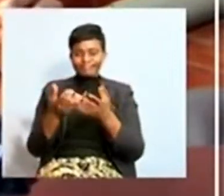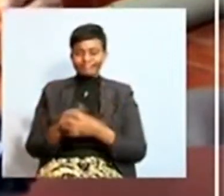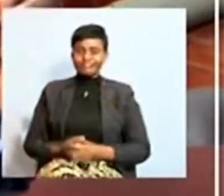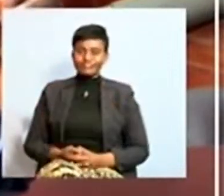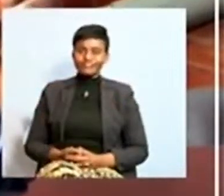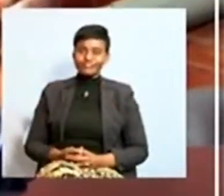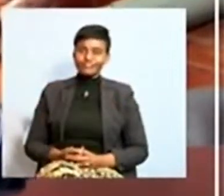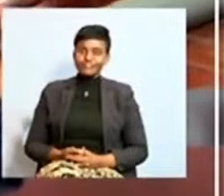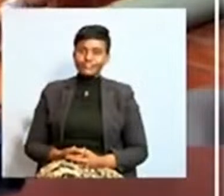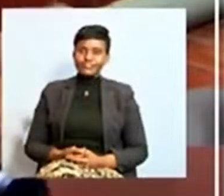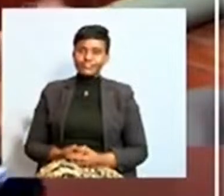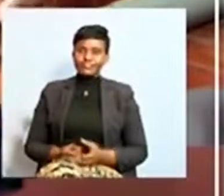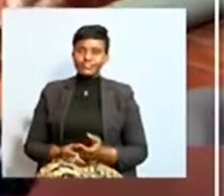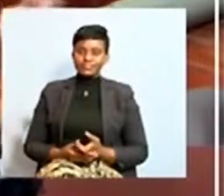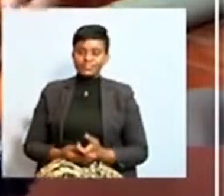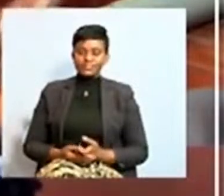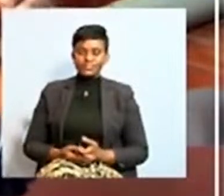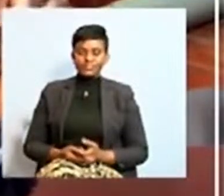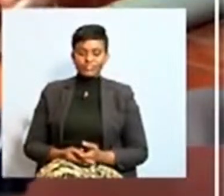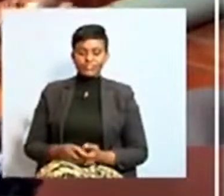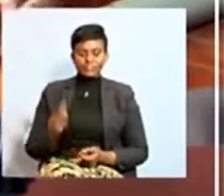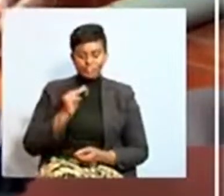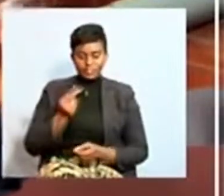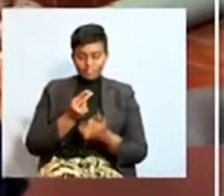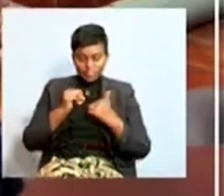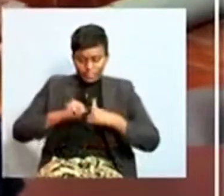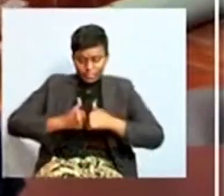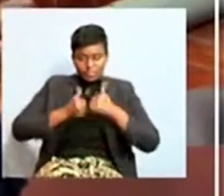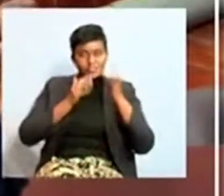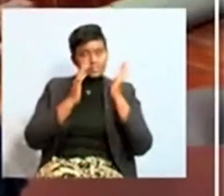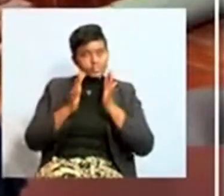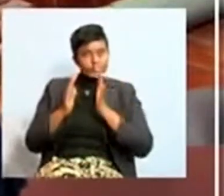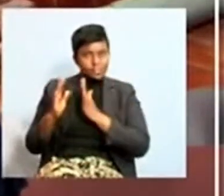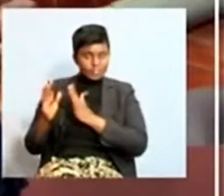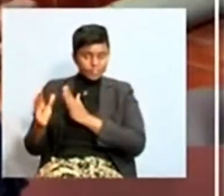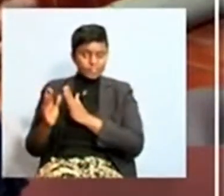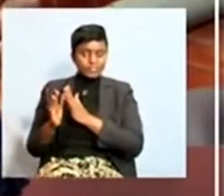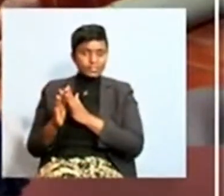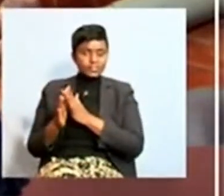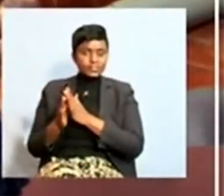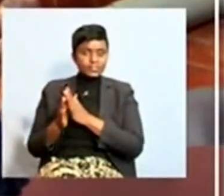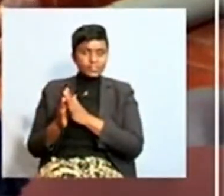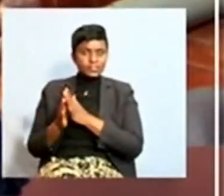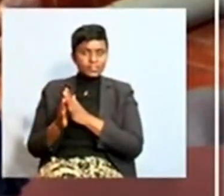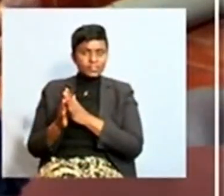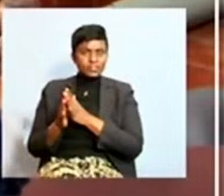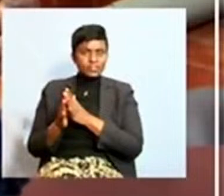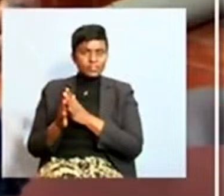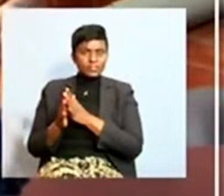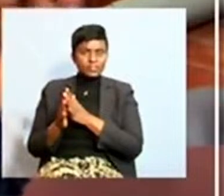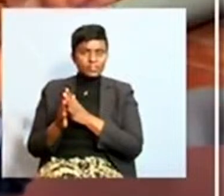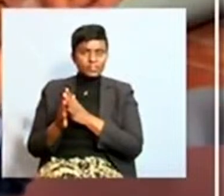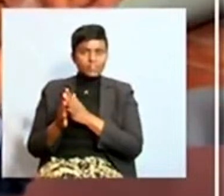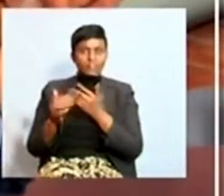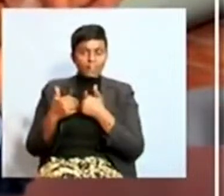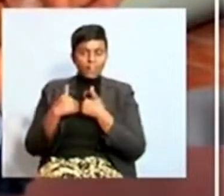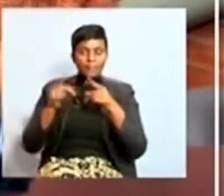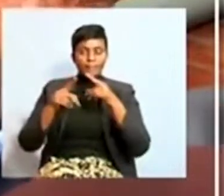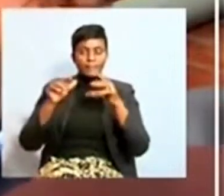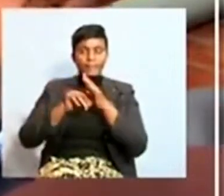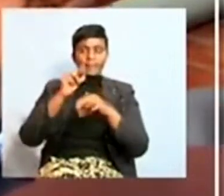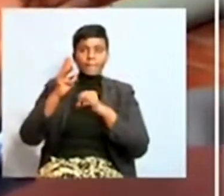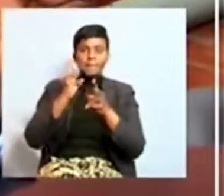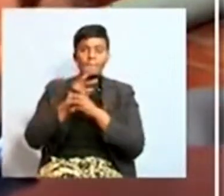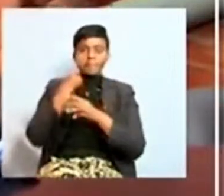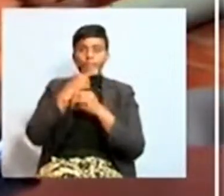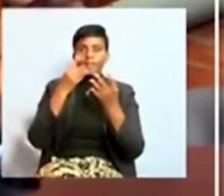the basis of us being prepared There are people in this world who